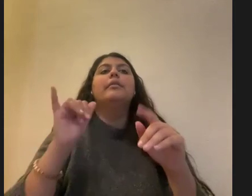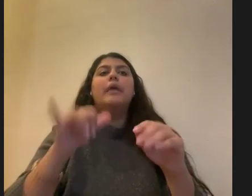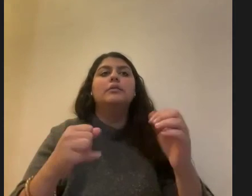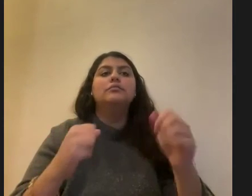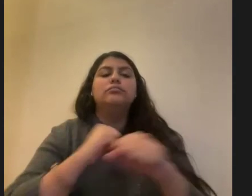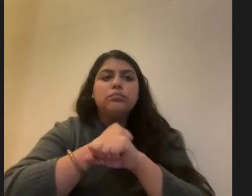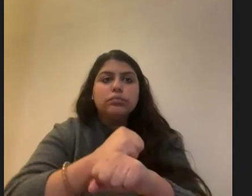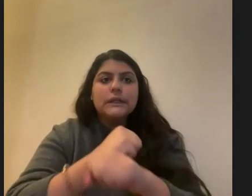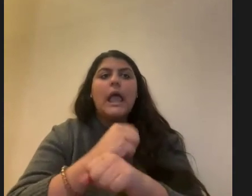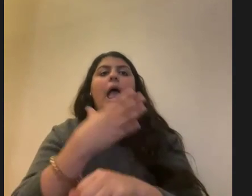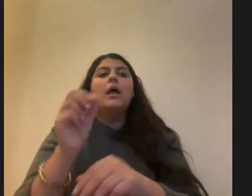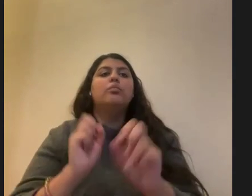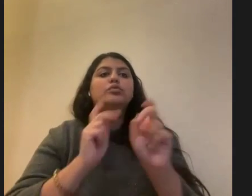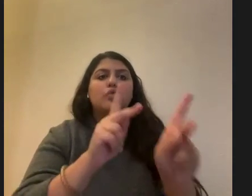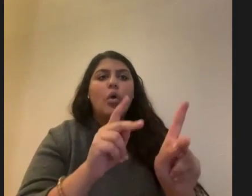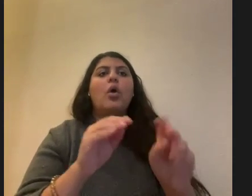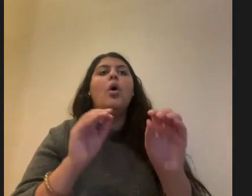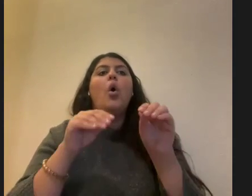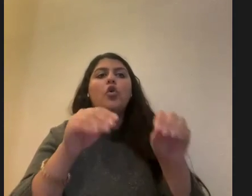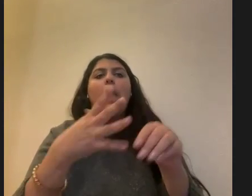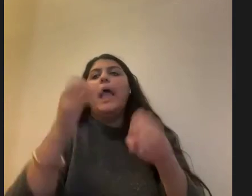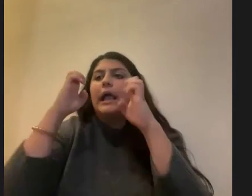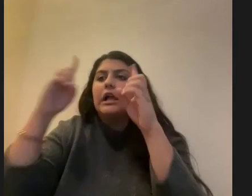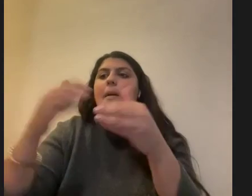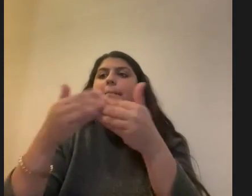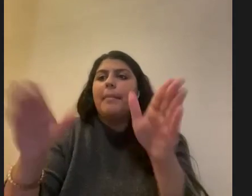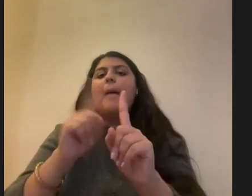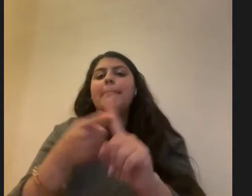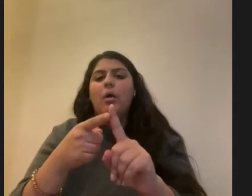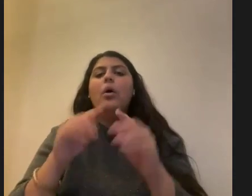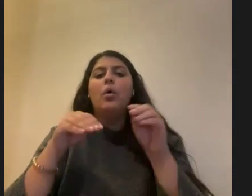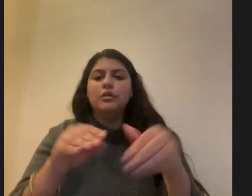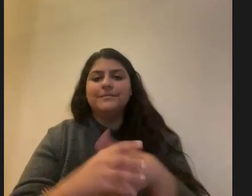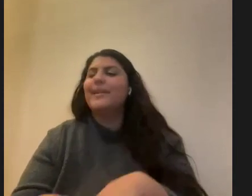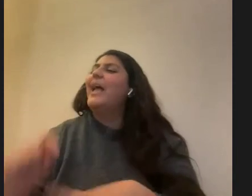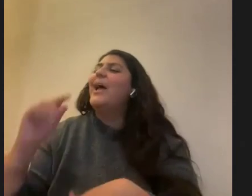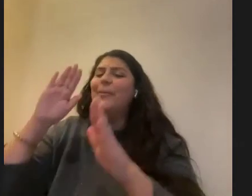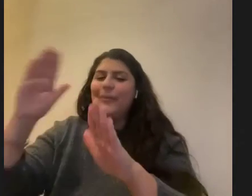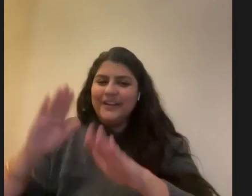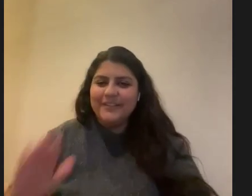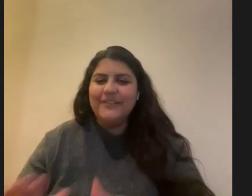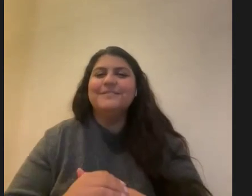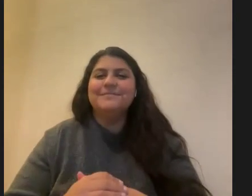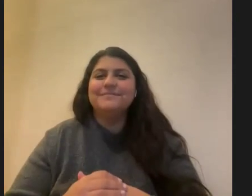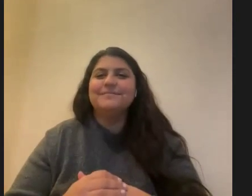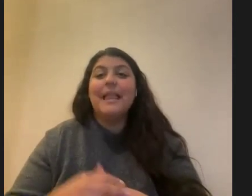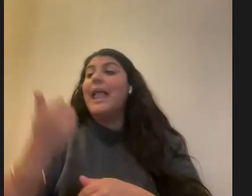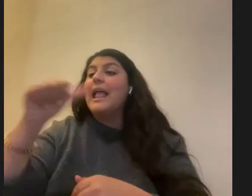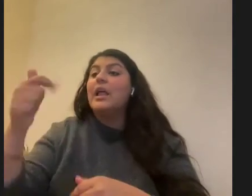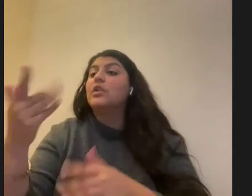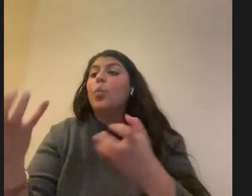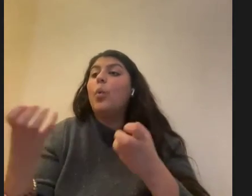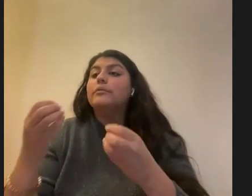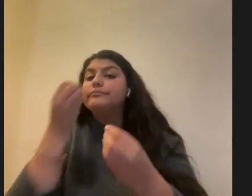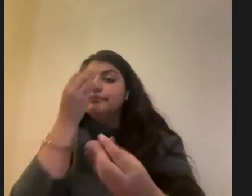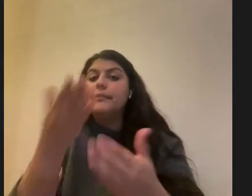world's oceans and or also educating the public about our oceans. Wonderful. Thank you so much, Meg. Is there anything else you want to plug before